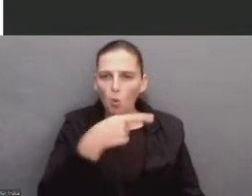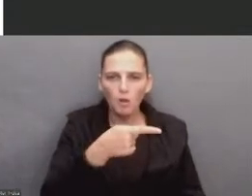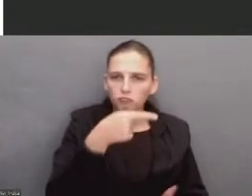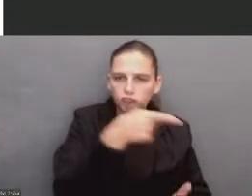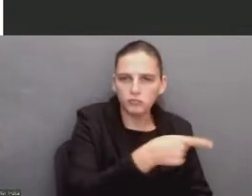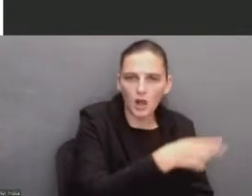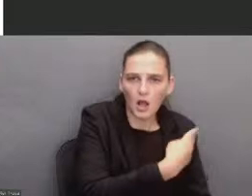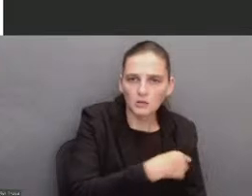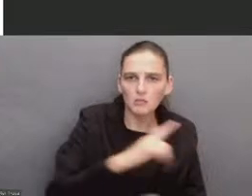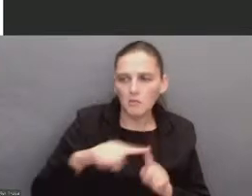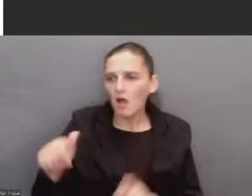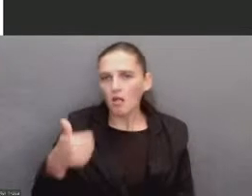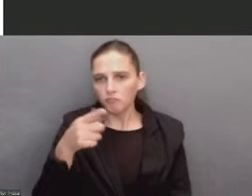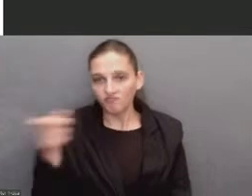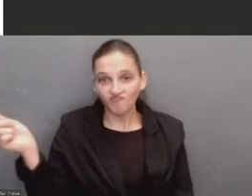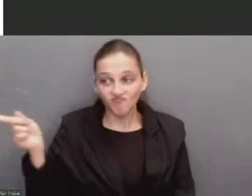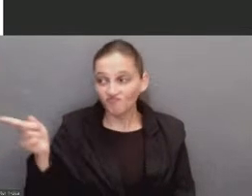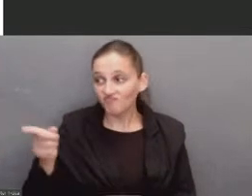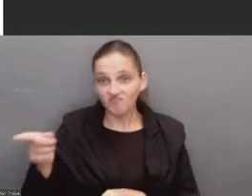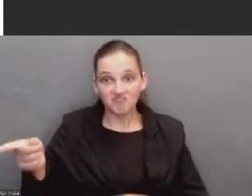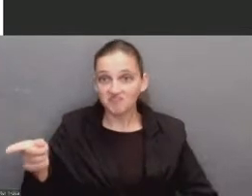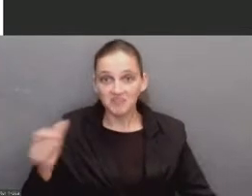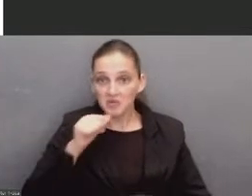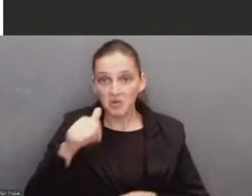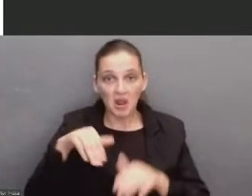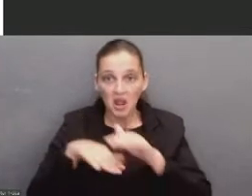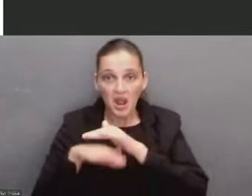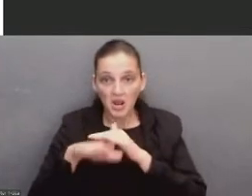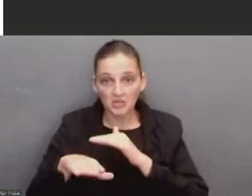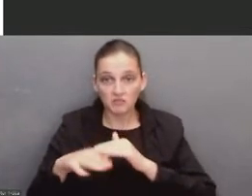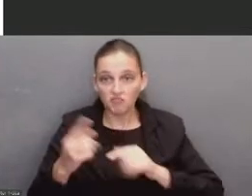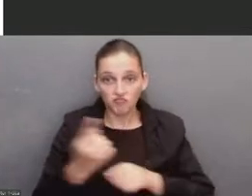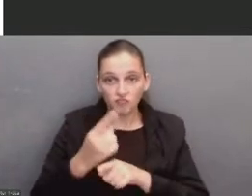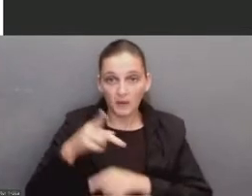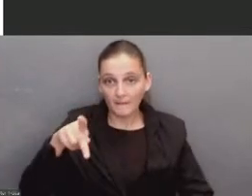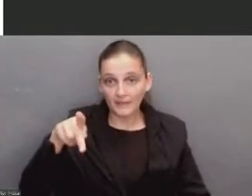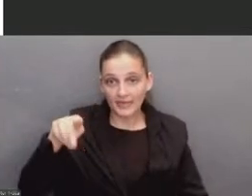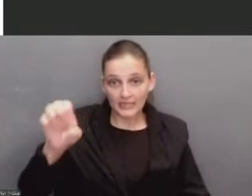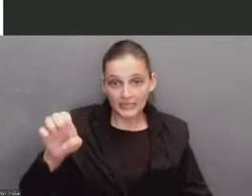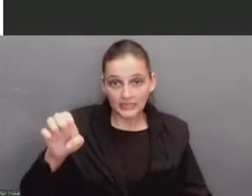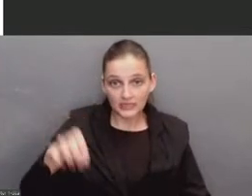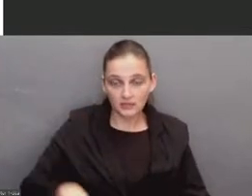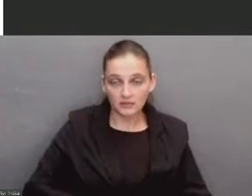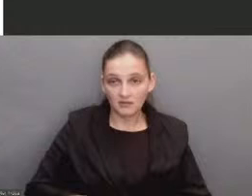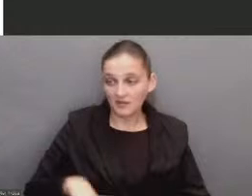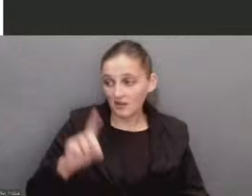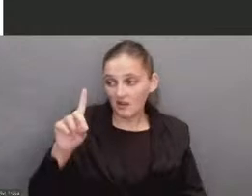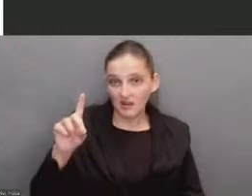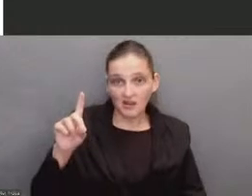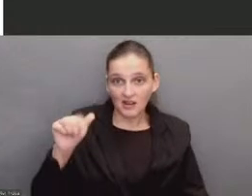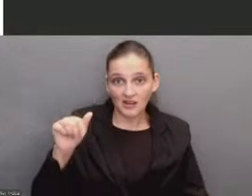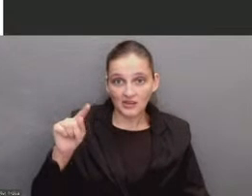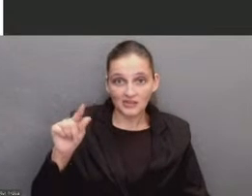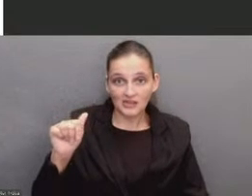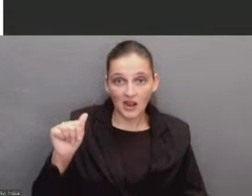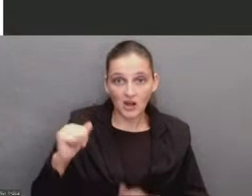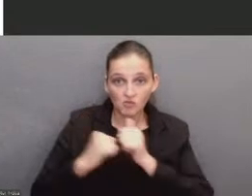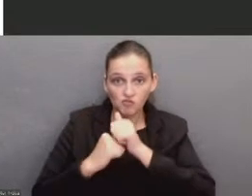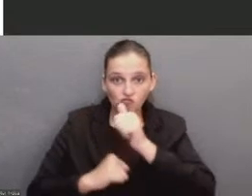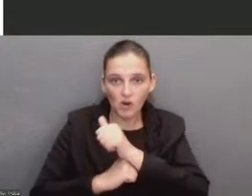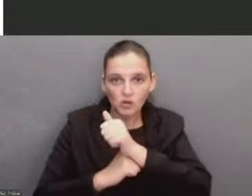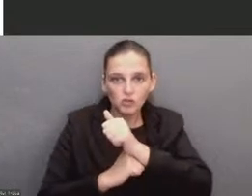have access to sufficient PPE. And the data infrastructure was really lacking to sufficiently